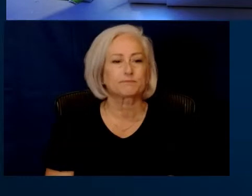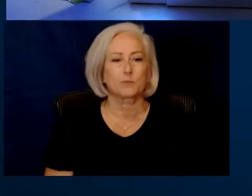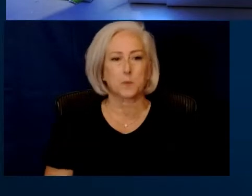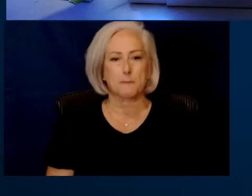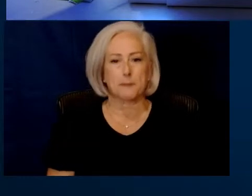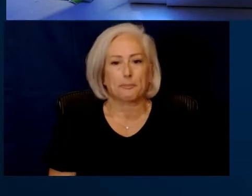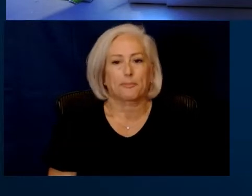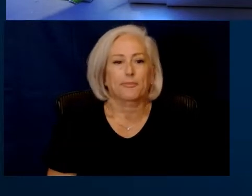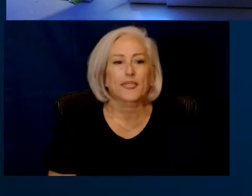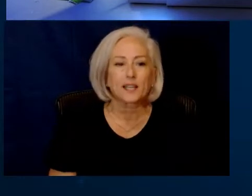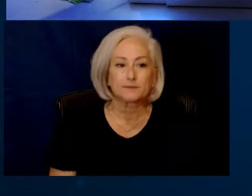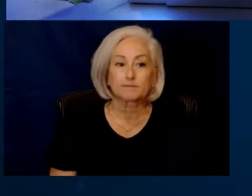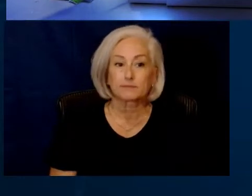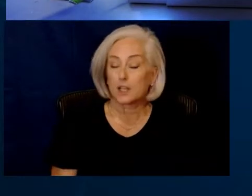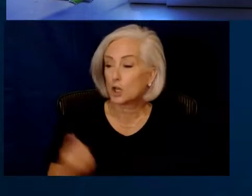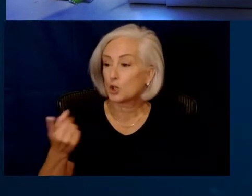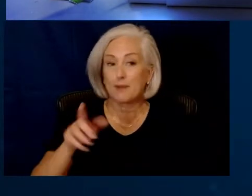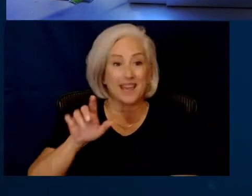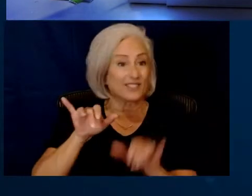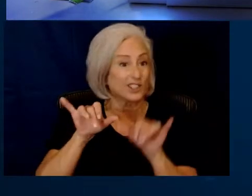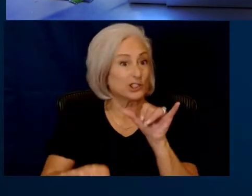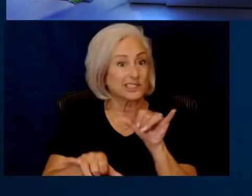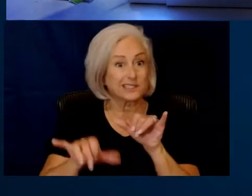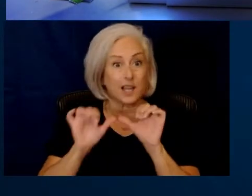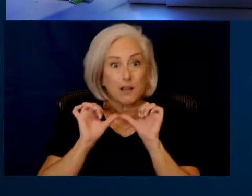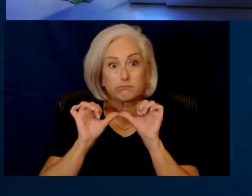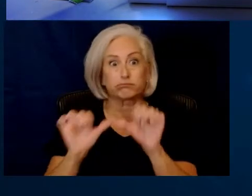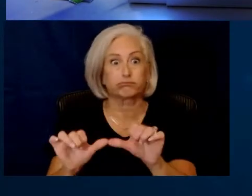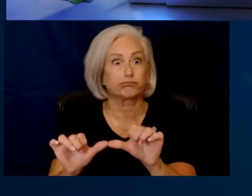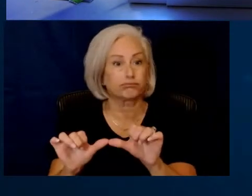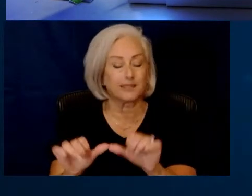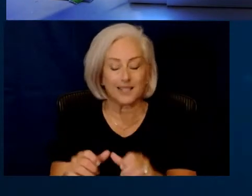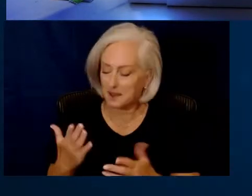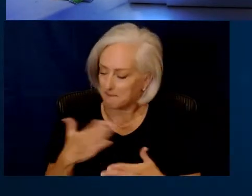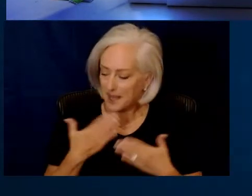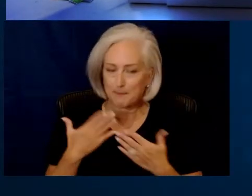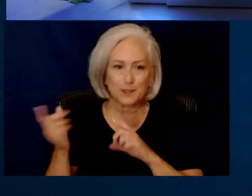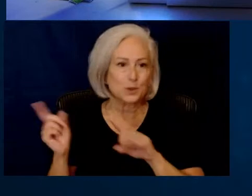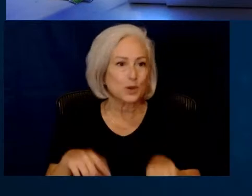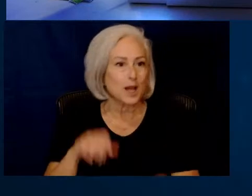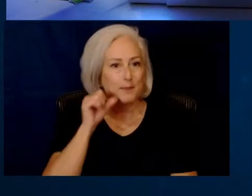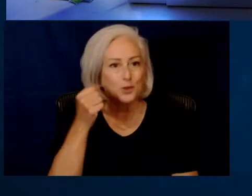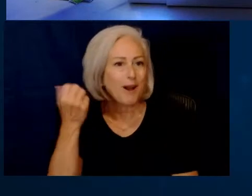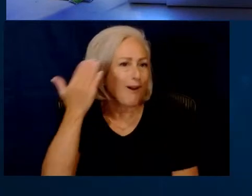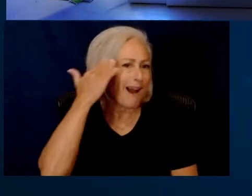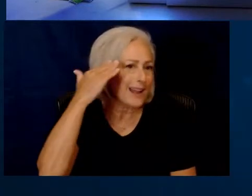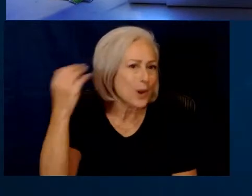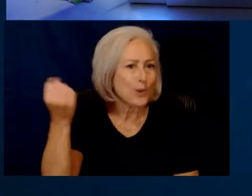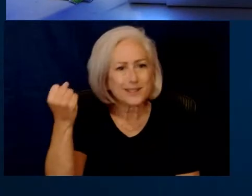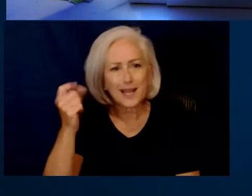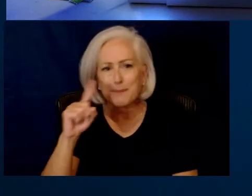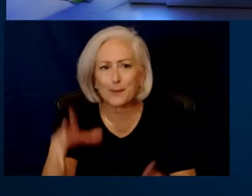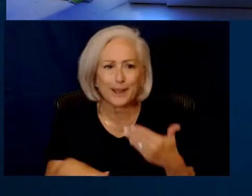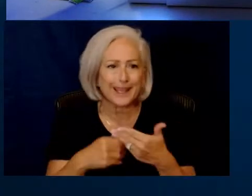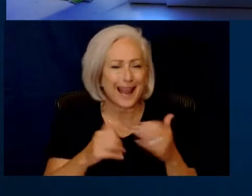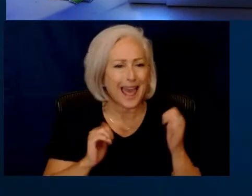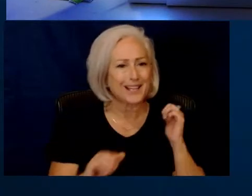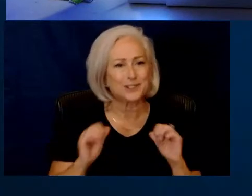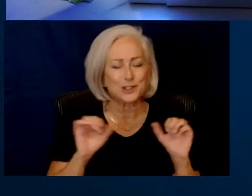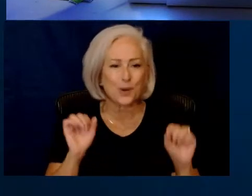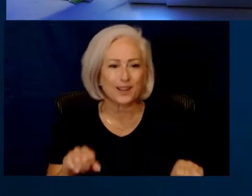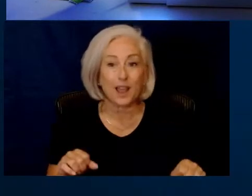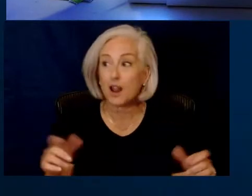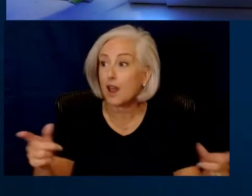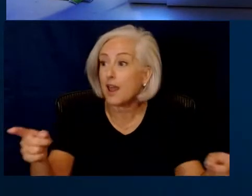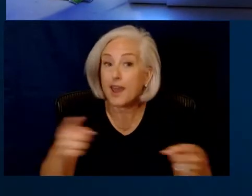to have you take root here. Happy to do it. Happy to come back tomorrow. I know it's a Saturday, but we'll have an extra show. Okay, if we're in we the need studio. to. The guys, everybody's